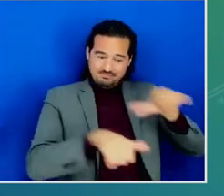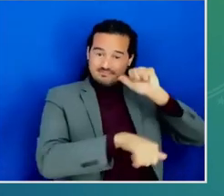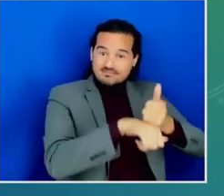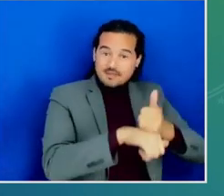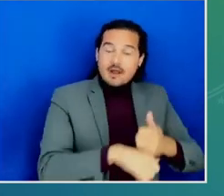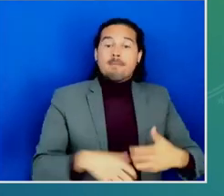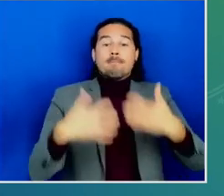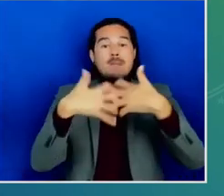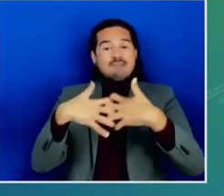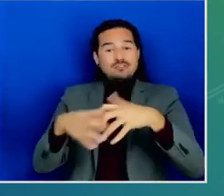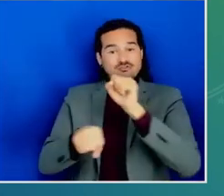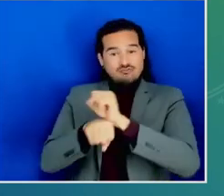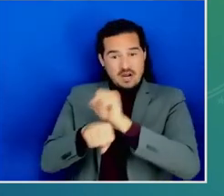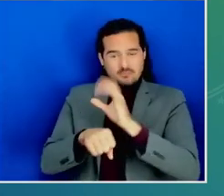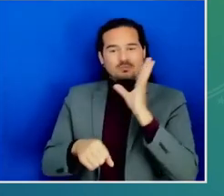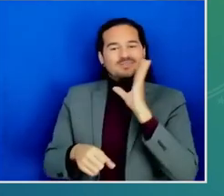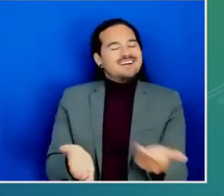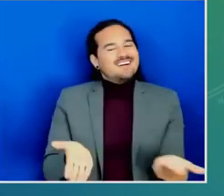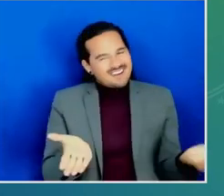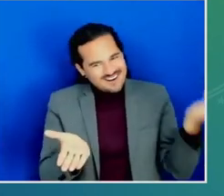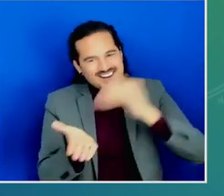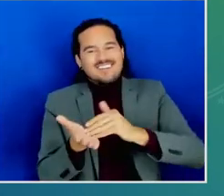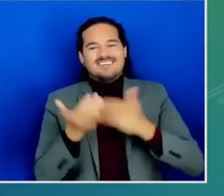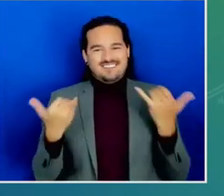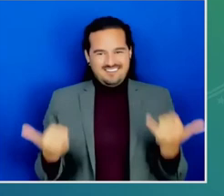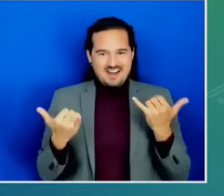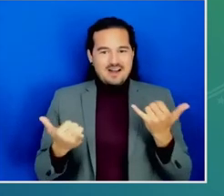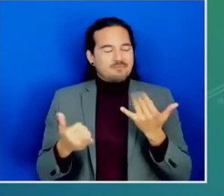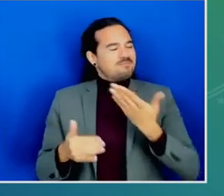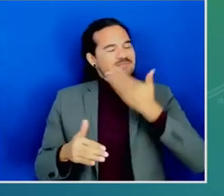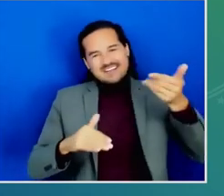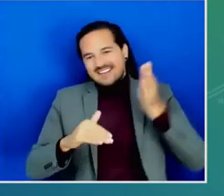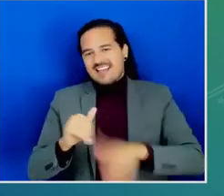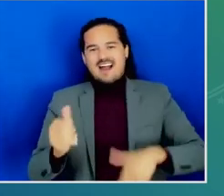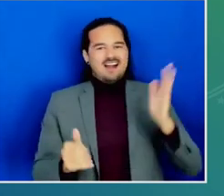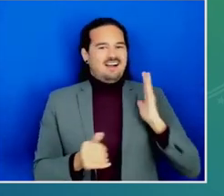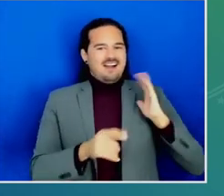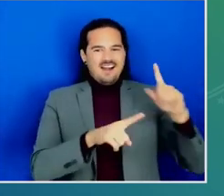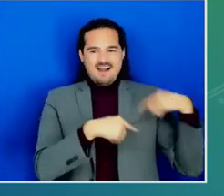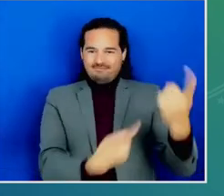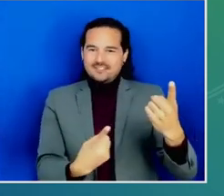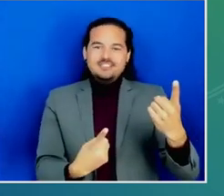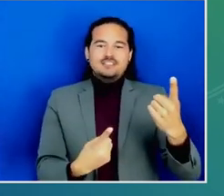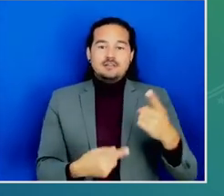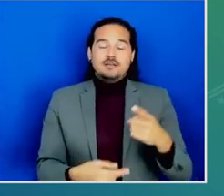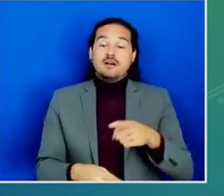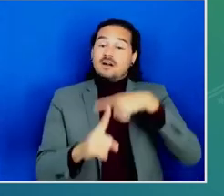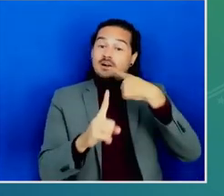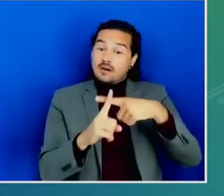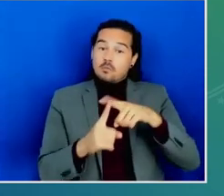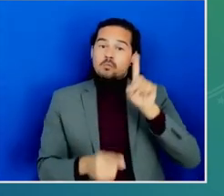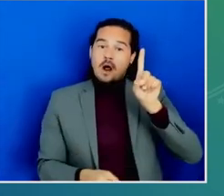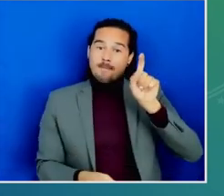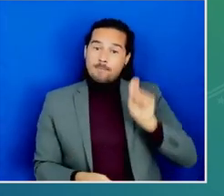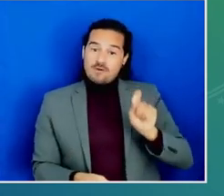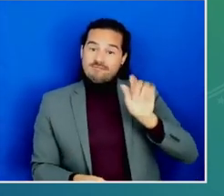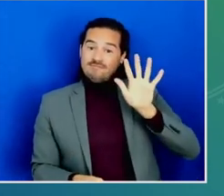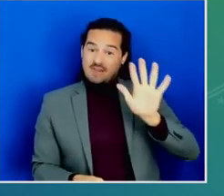it again, but this time bigger, faster, and better than before. We're also going to build 1.5 million